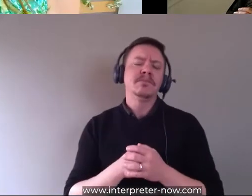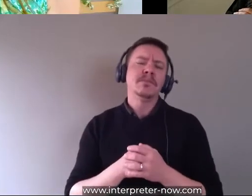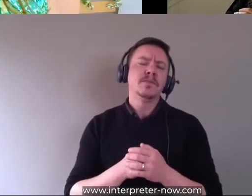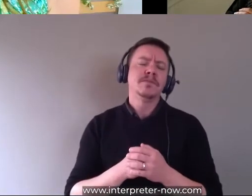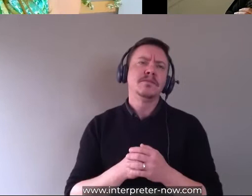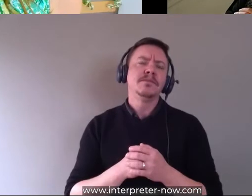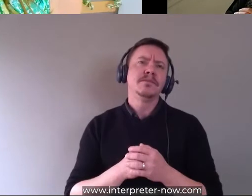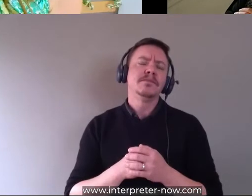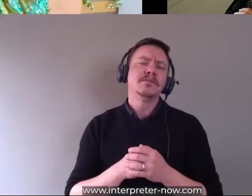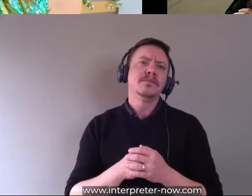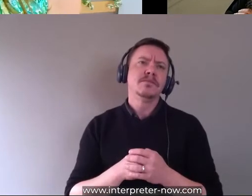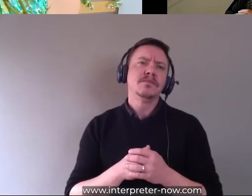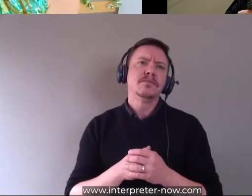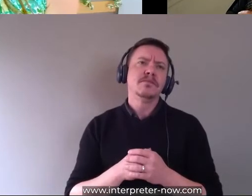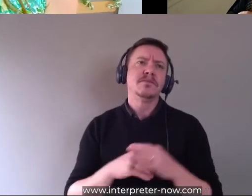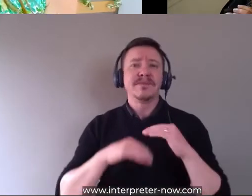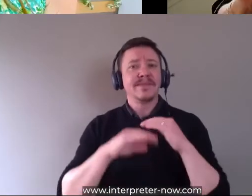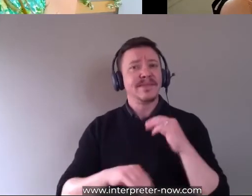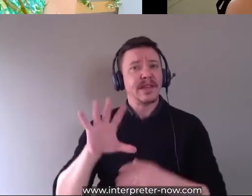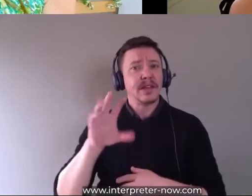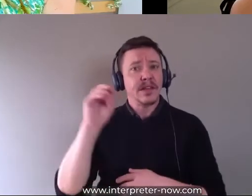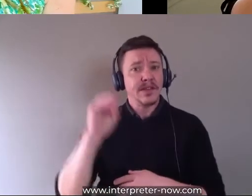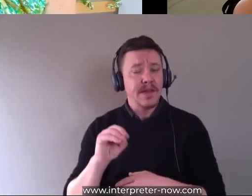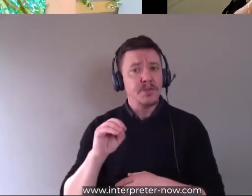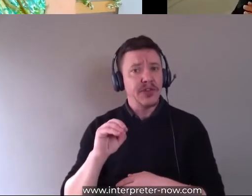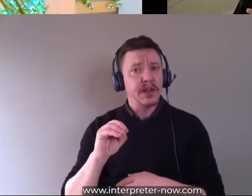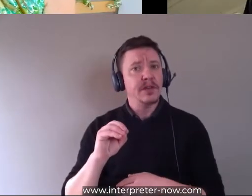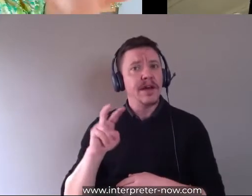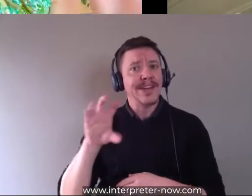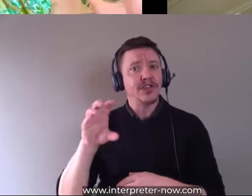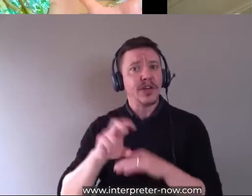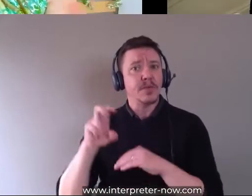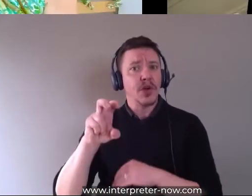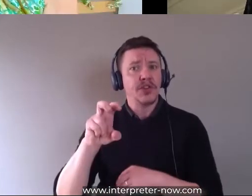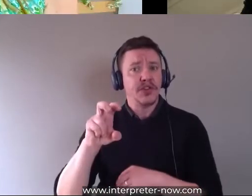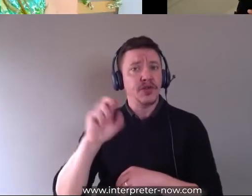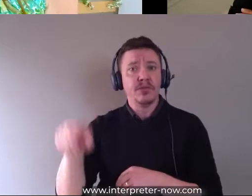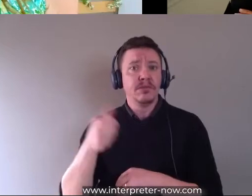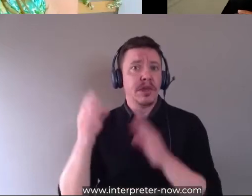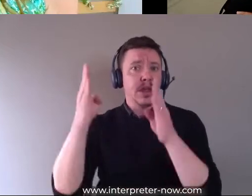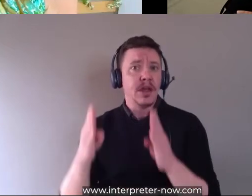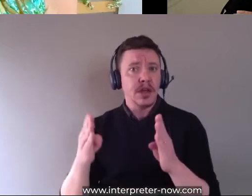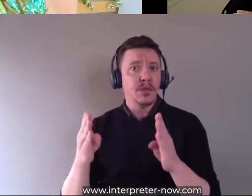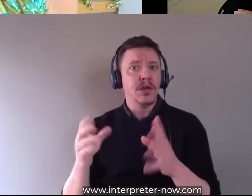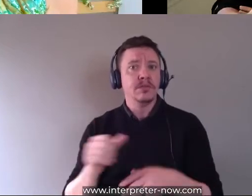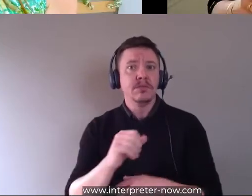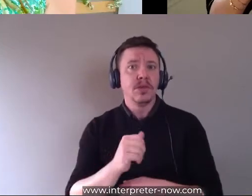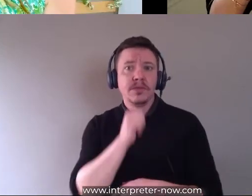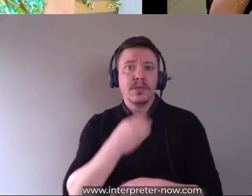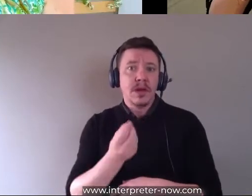there's about less than 5% of venture capital goes to pretty much anyone who is not a white man.